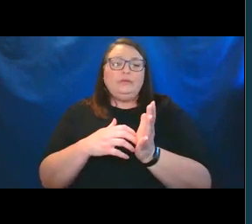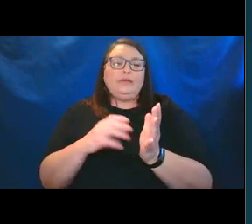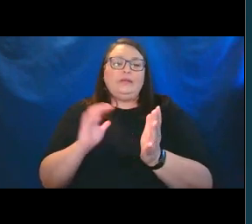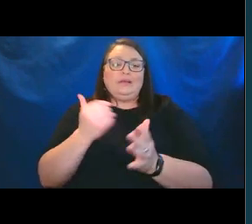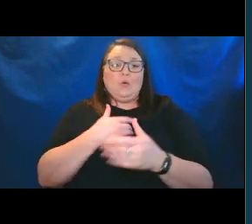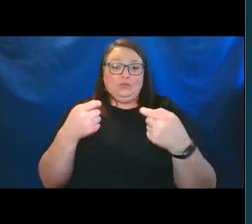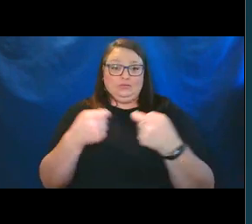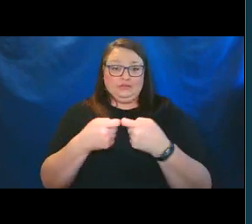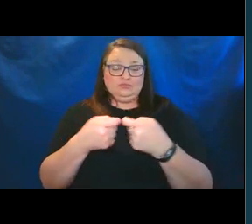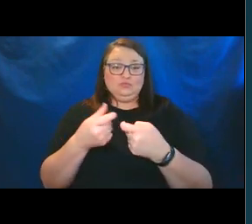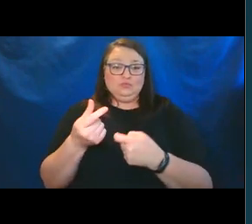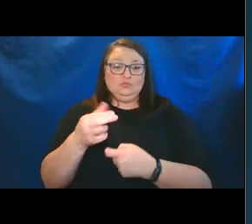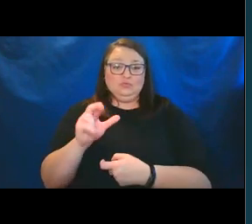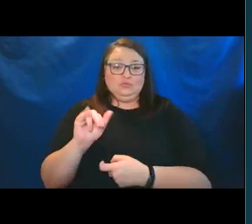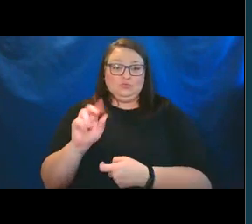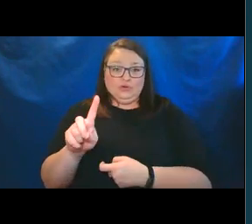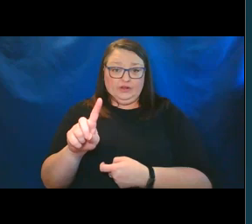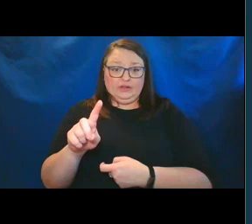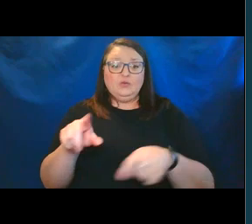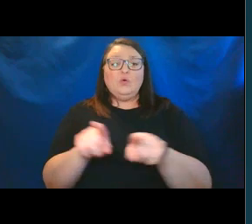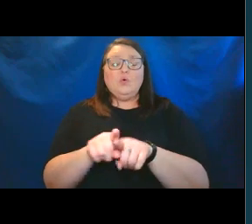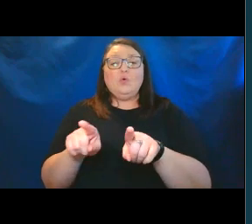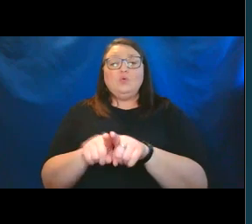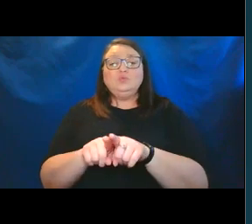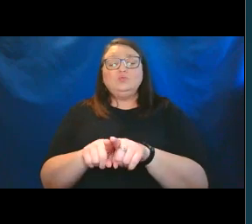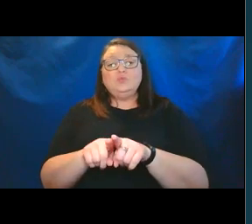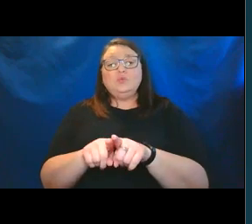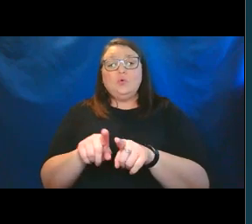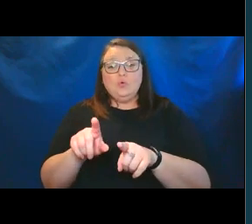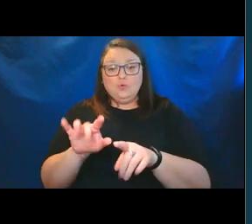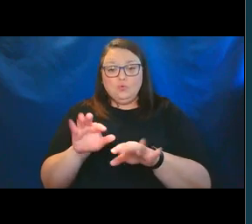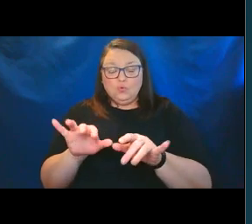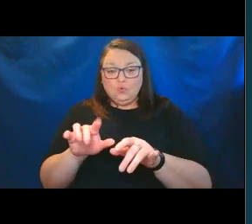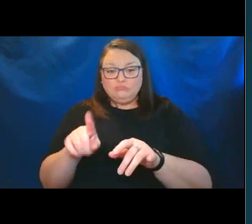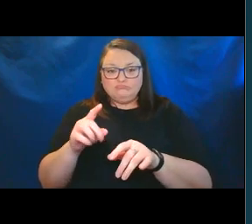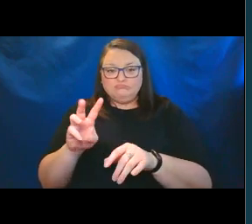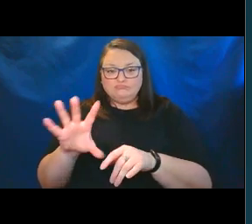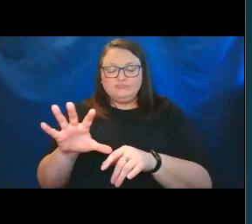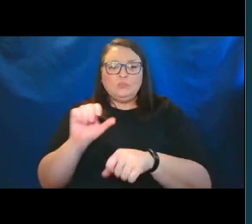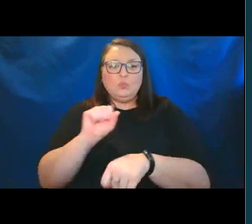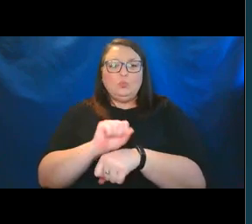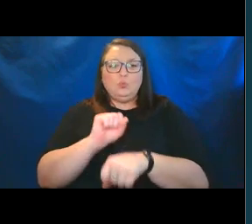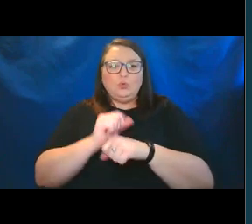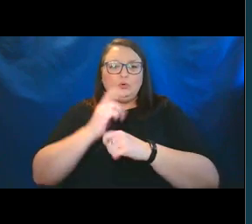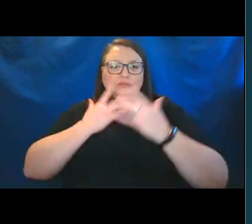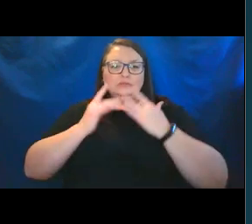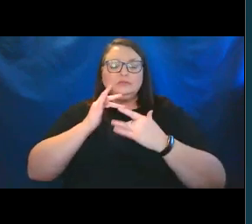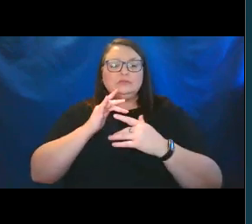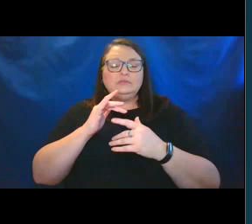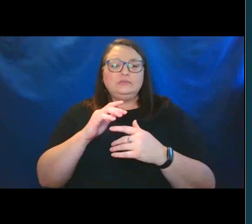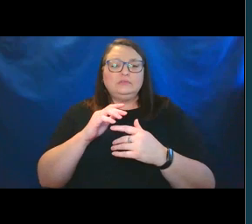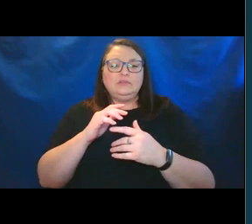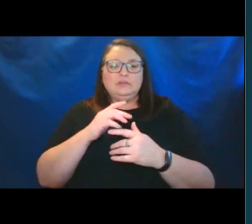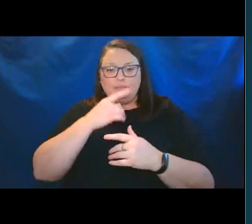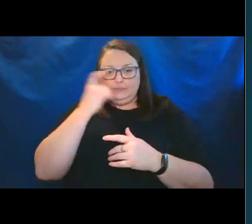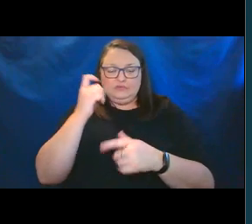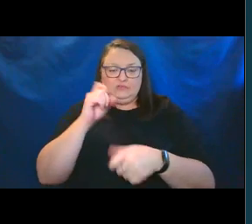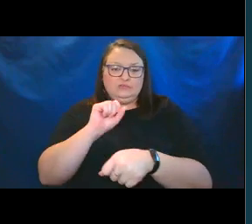also there's a thing we're calling Peak 65, which is basically work shortages in the areas of water